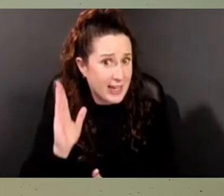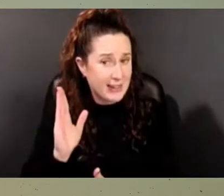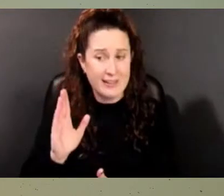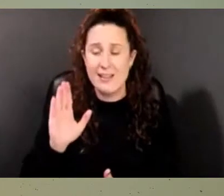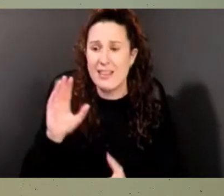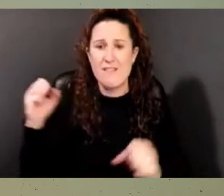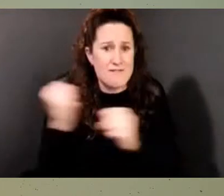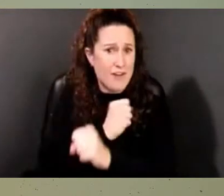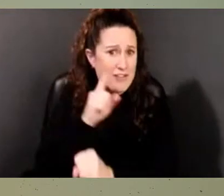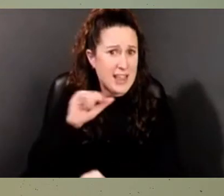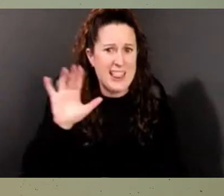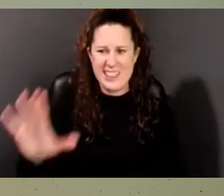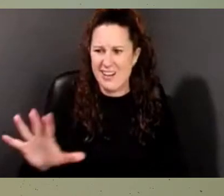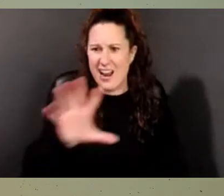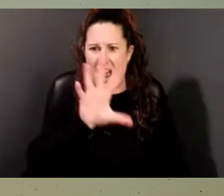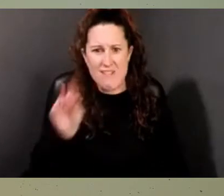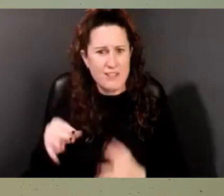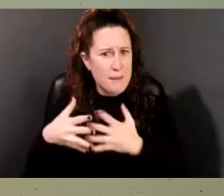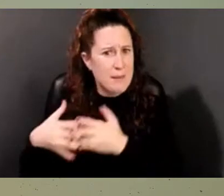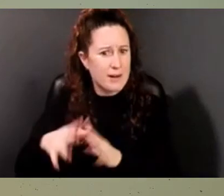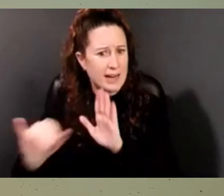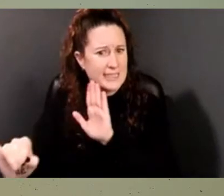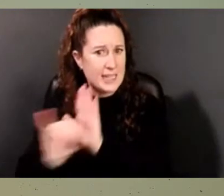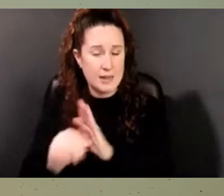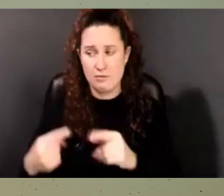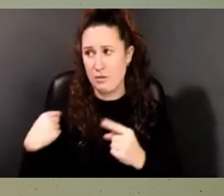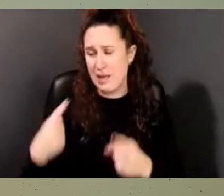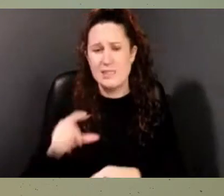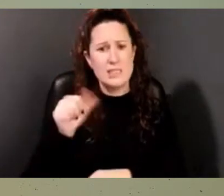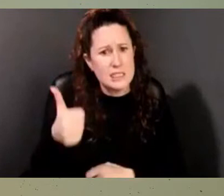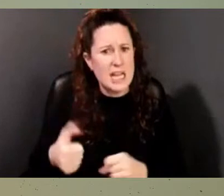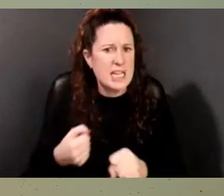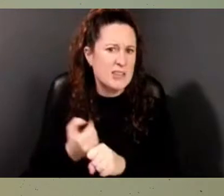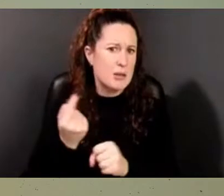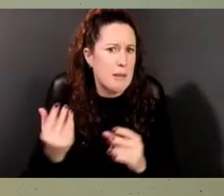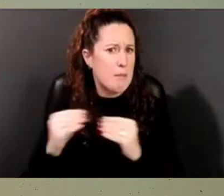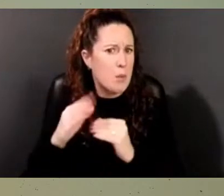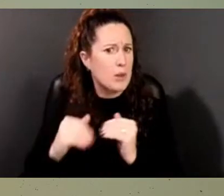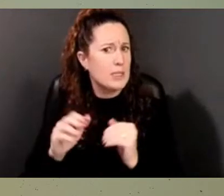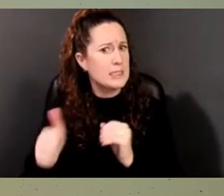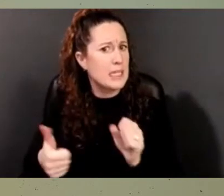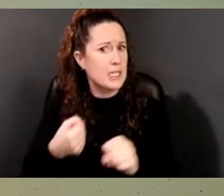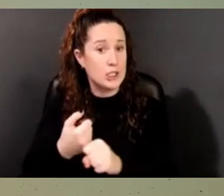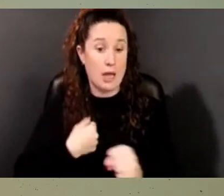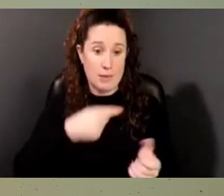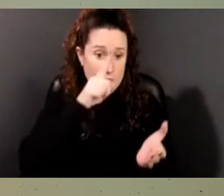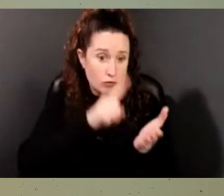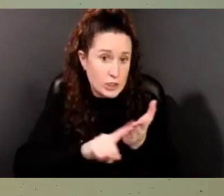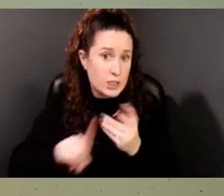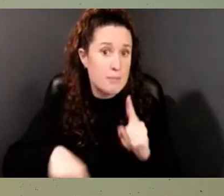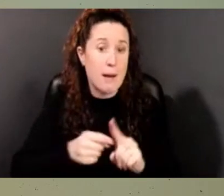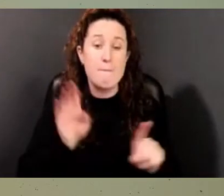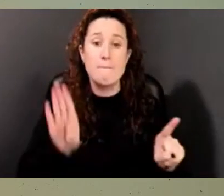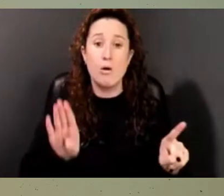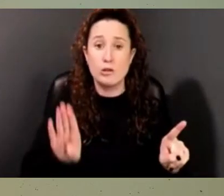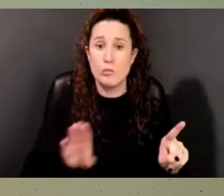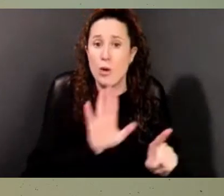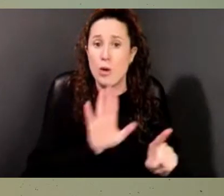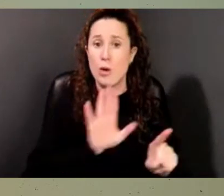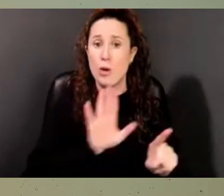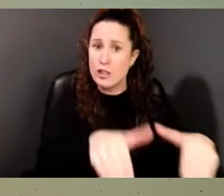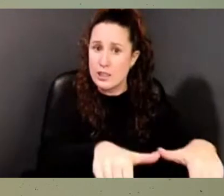identity. For the last 10 years, a little bit over 10 years, I've been doing research on Baltimore's Mount Auburn